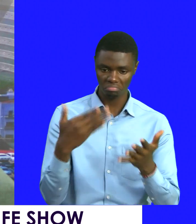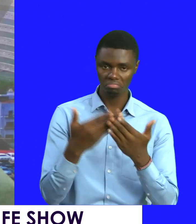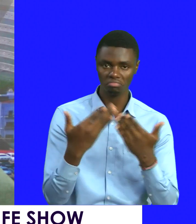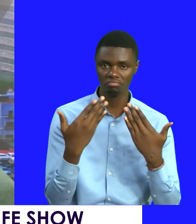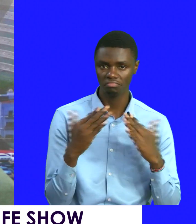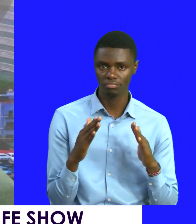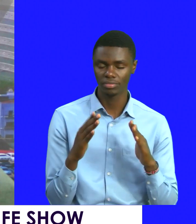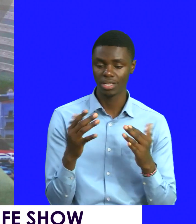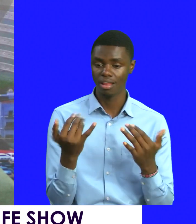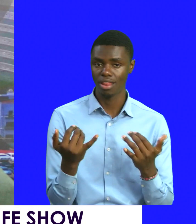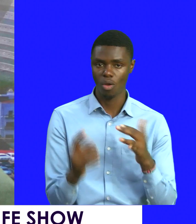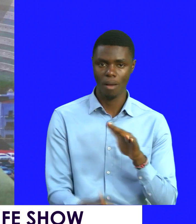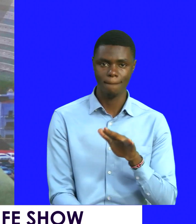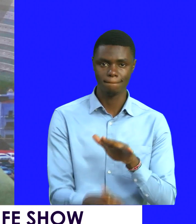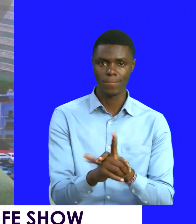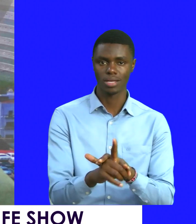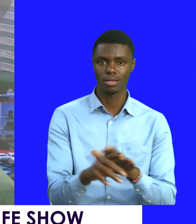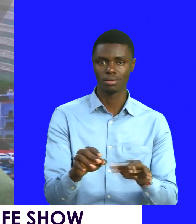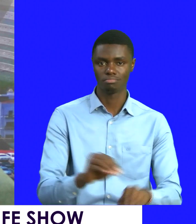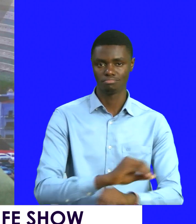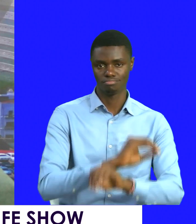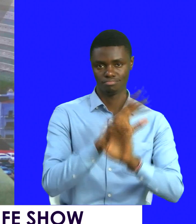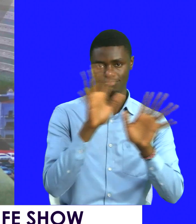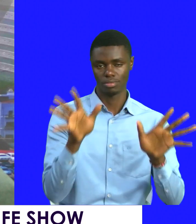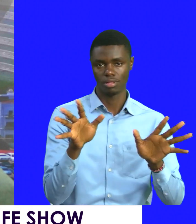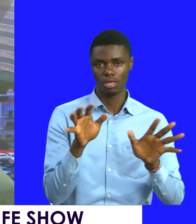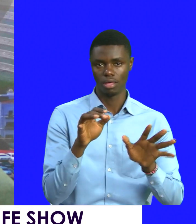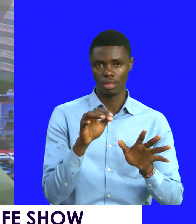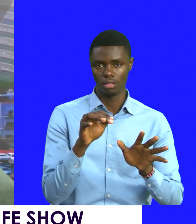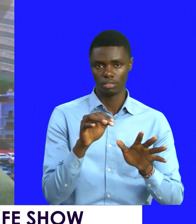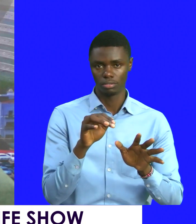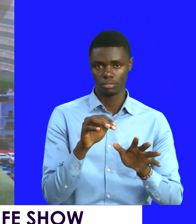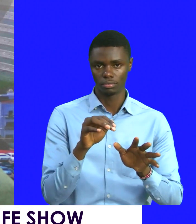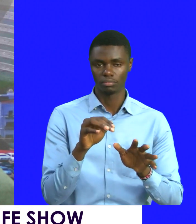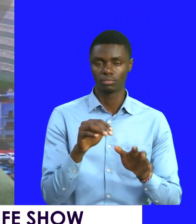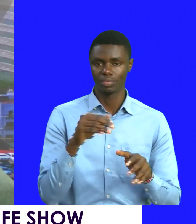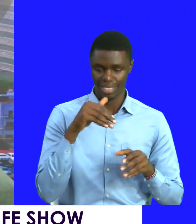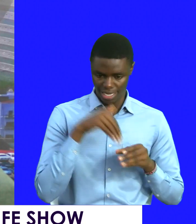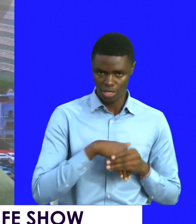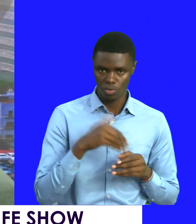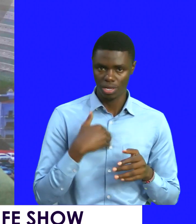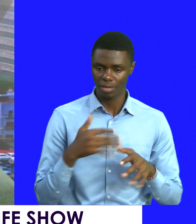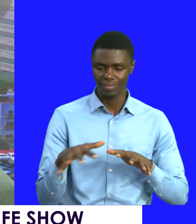So bring it clearly. Inside of you, is there any instability?